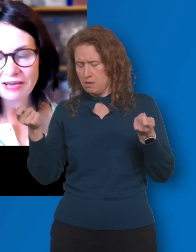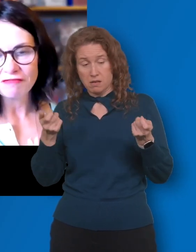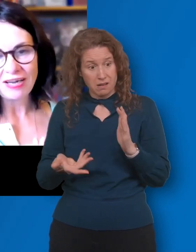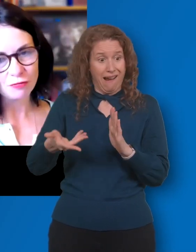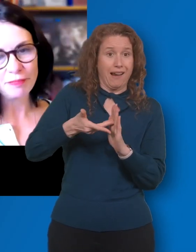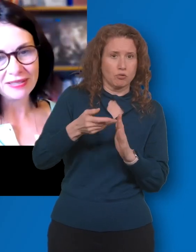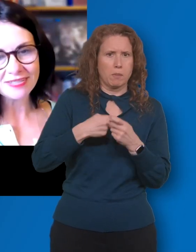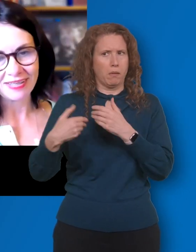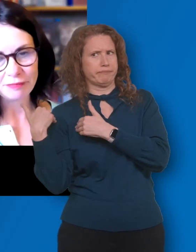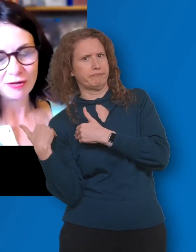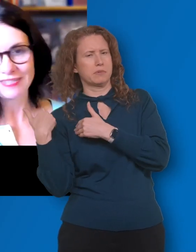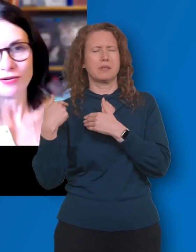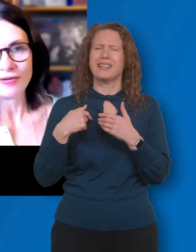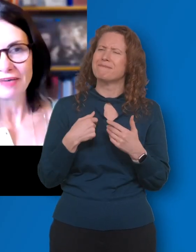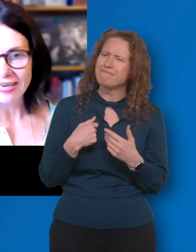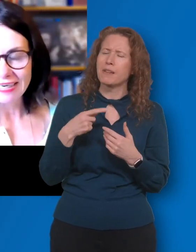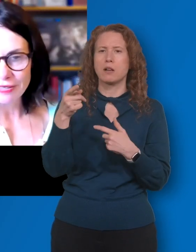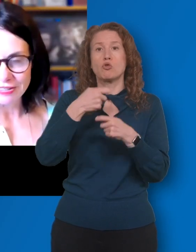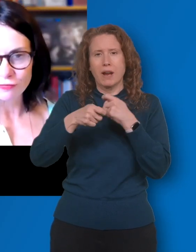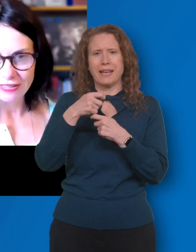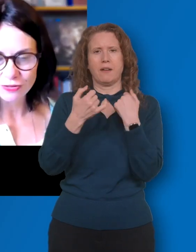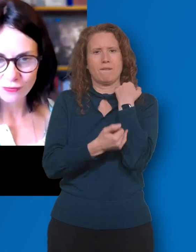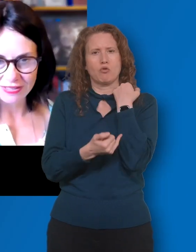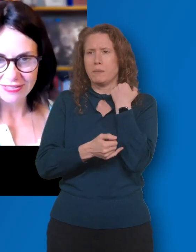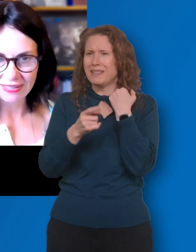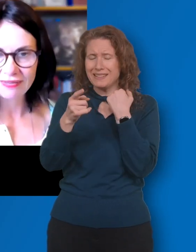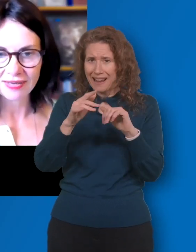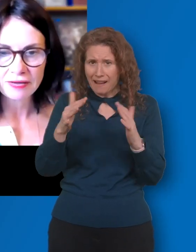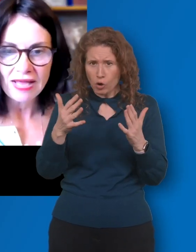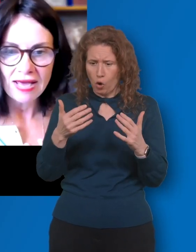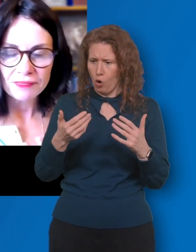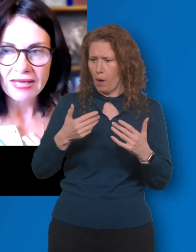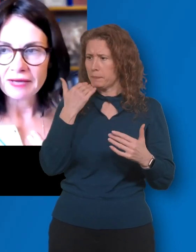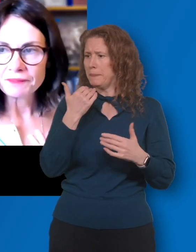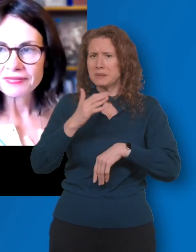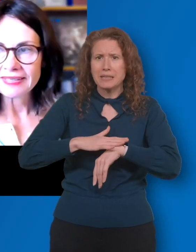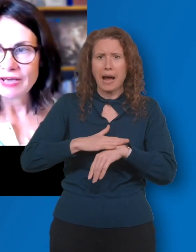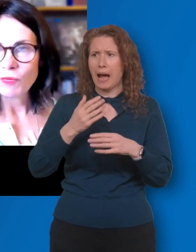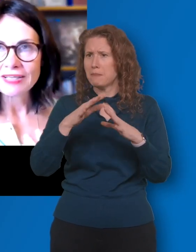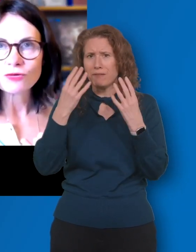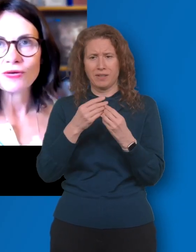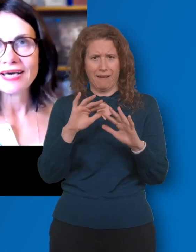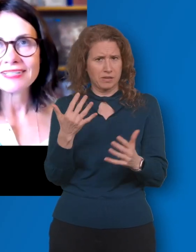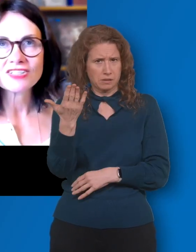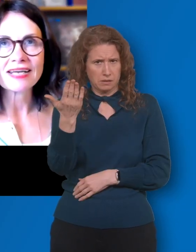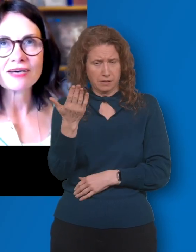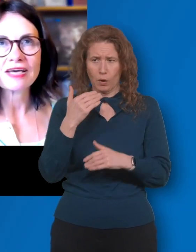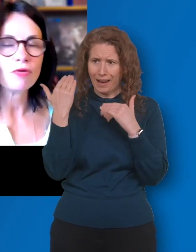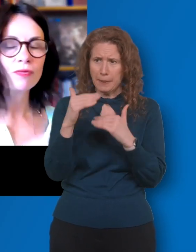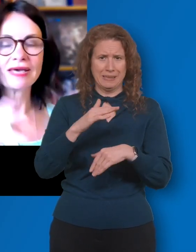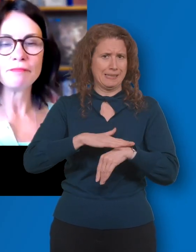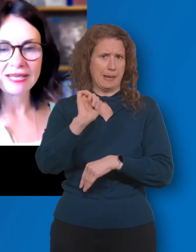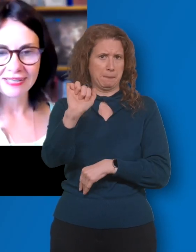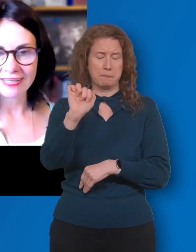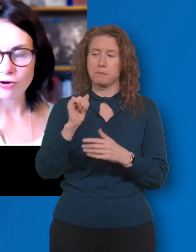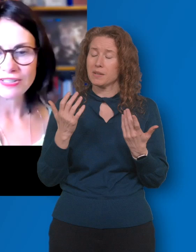create vulnerability, because they don't have unlimited resources either. You know, whilst organizations are now saying,